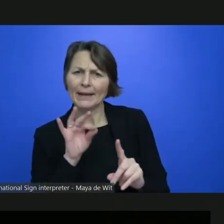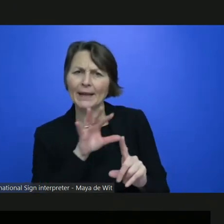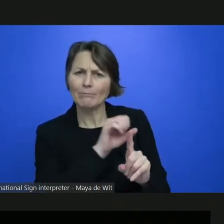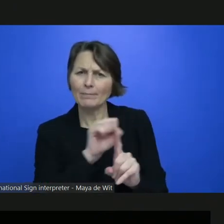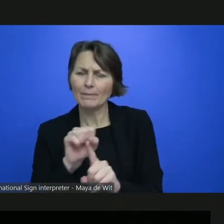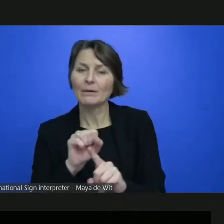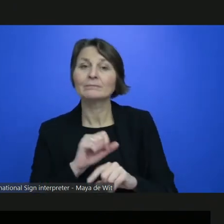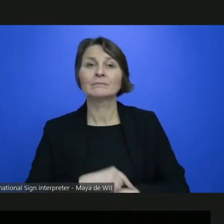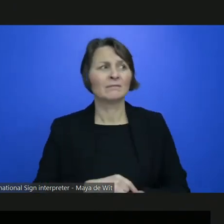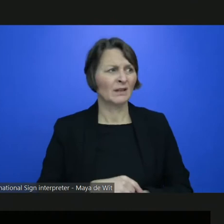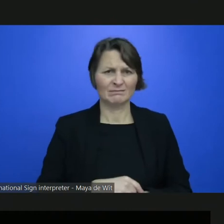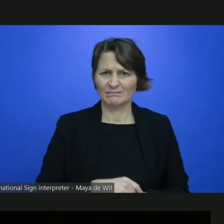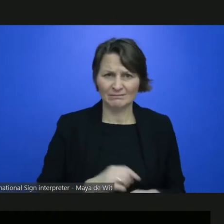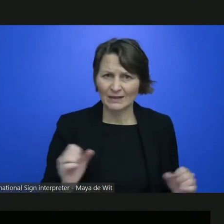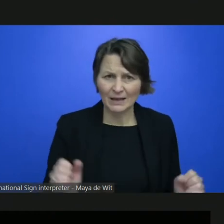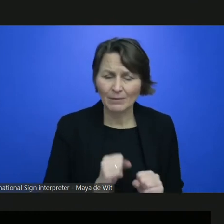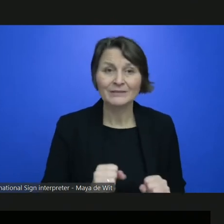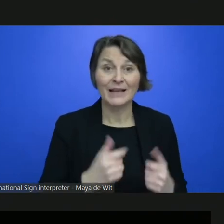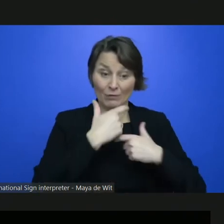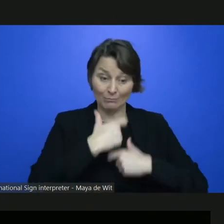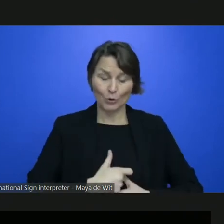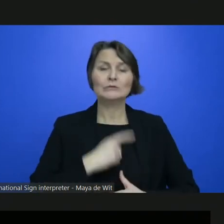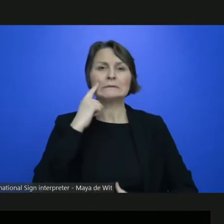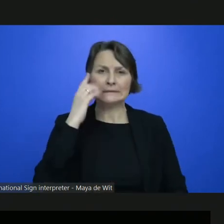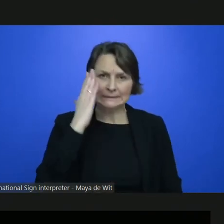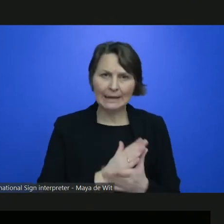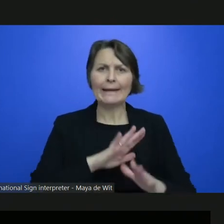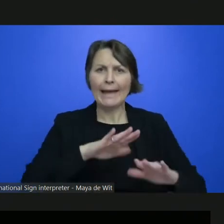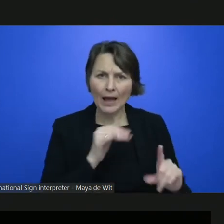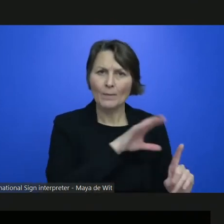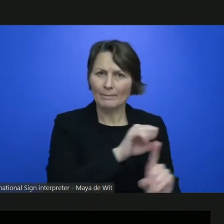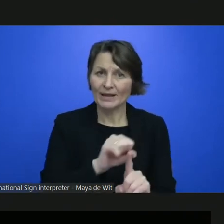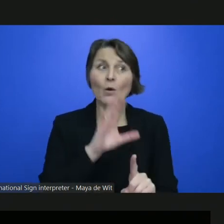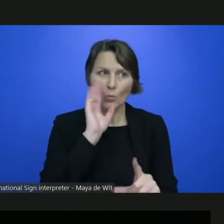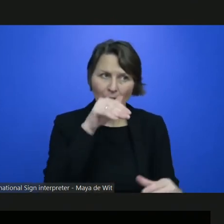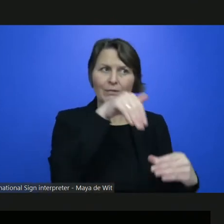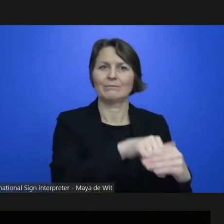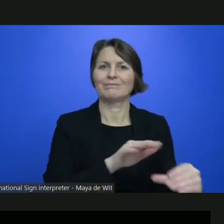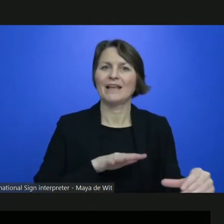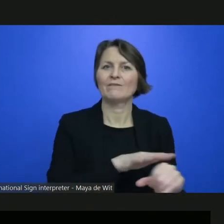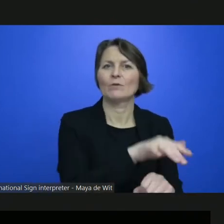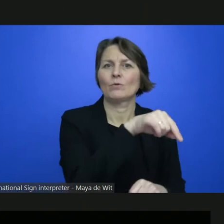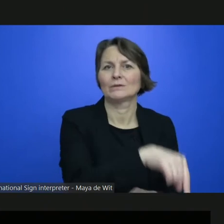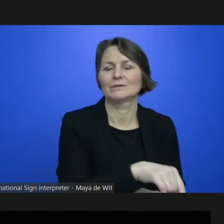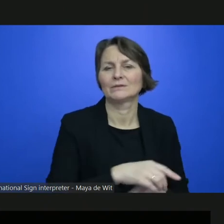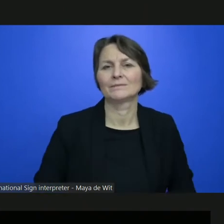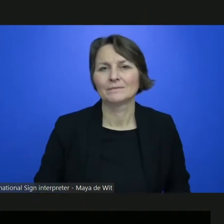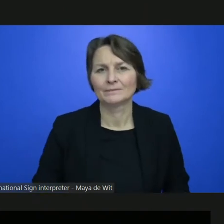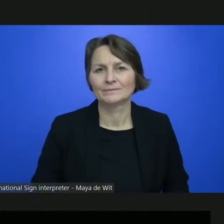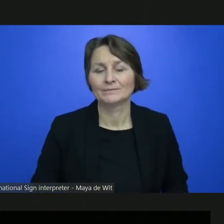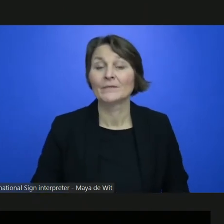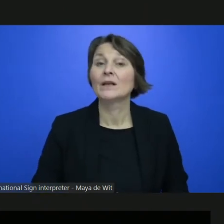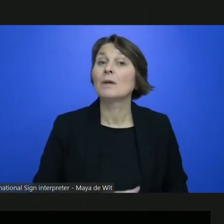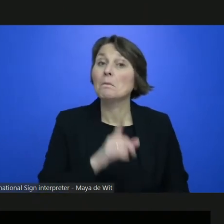invented it, it can't have eliminated human bias. Anyway, there's a scientific challenge there. And of course, there's no reference to disability